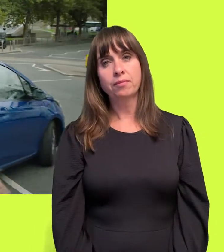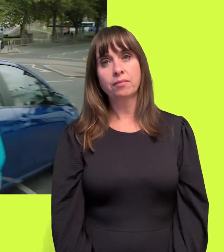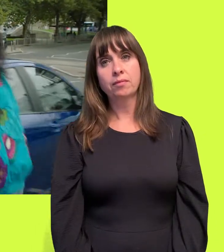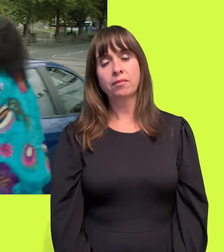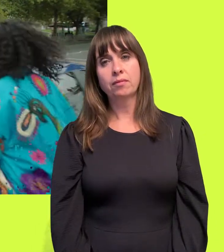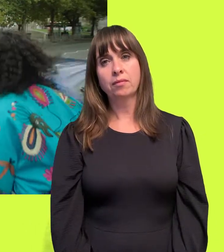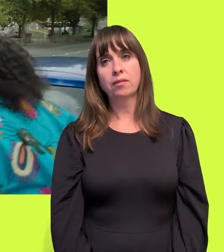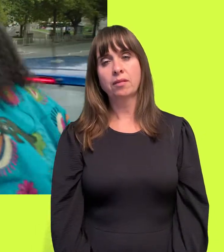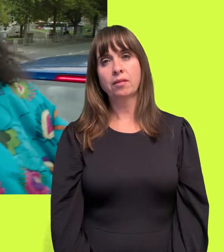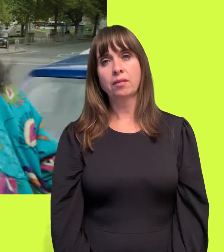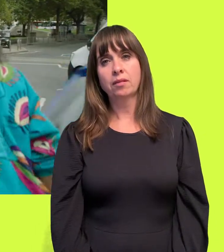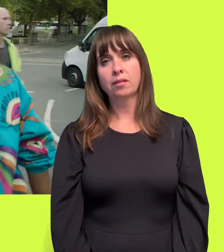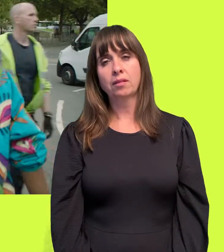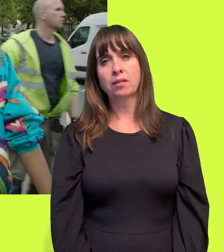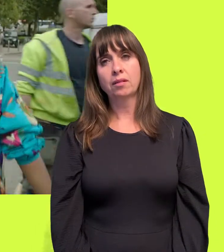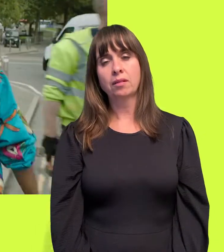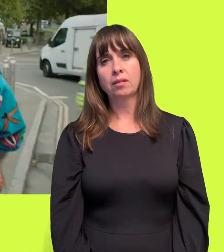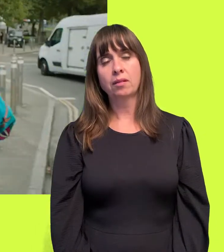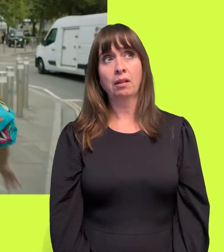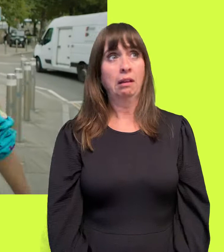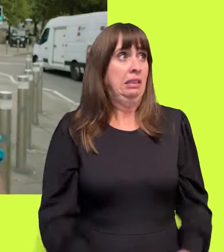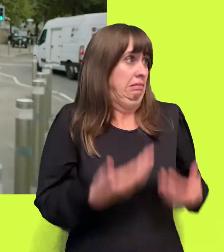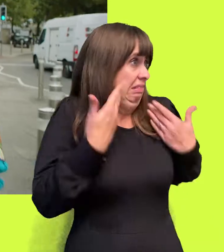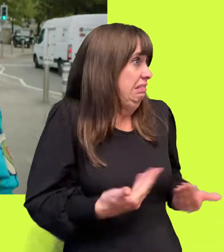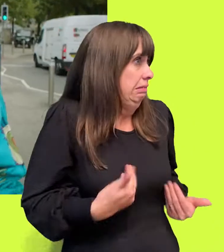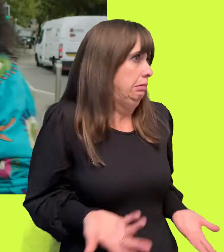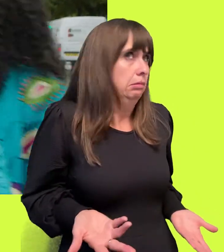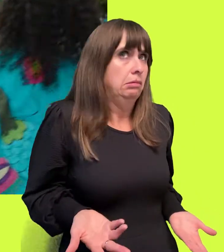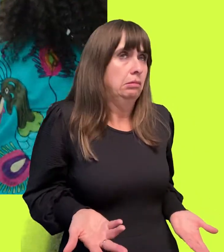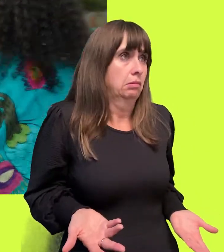Anyone? Please, just Wait. wait. What's going on?